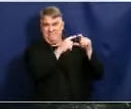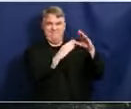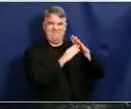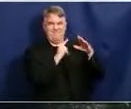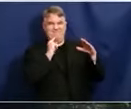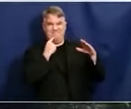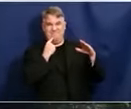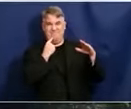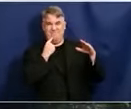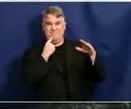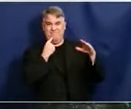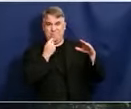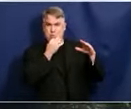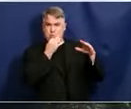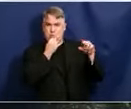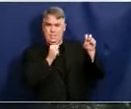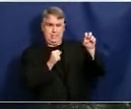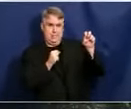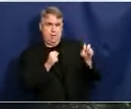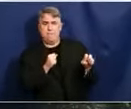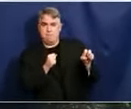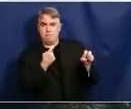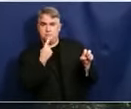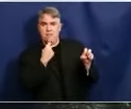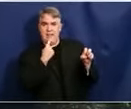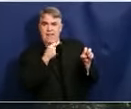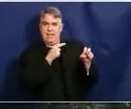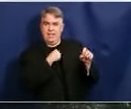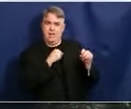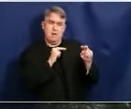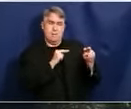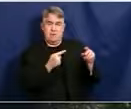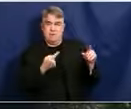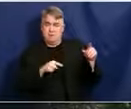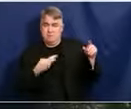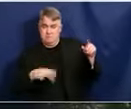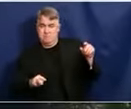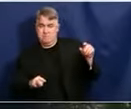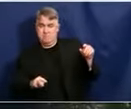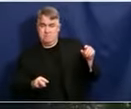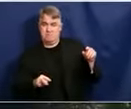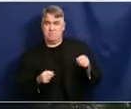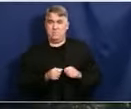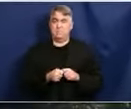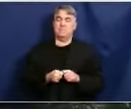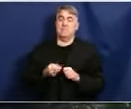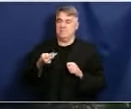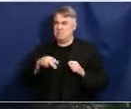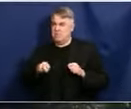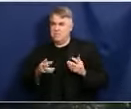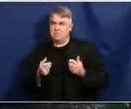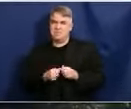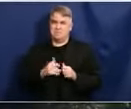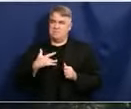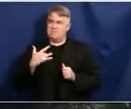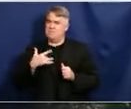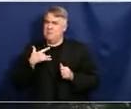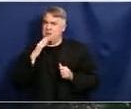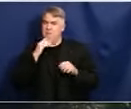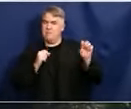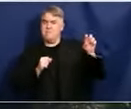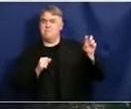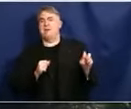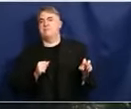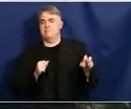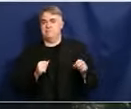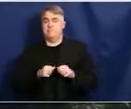confidence that next week we will be able to descend into that next lower tier. Our case count was 8.8,